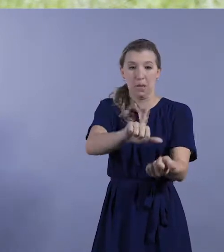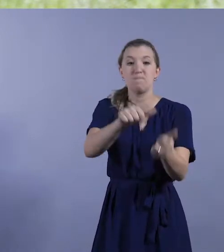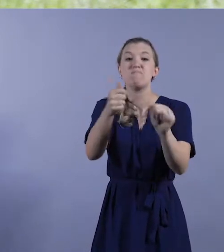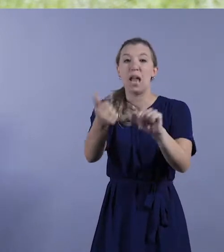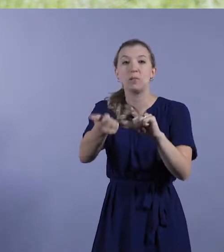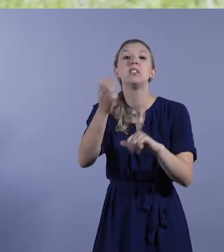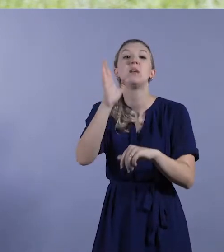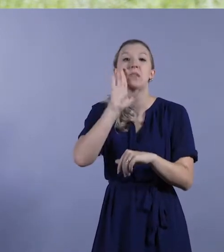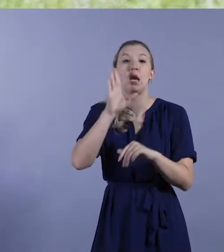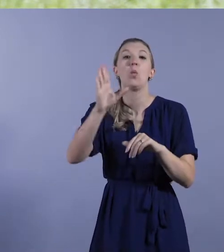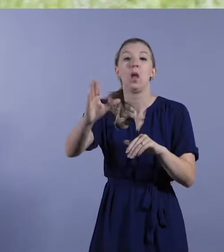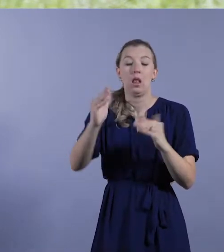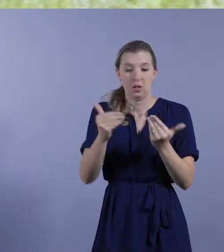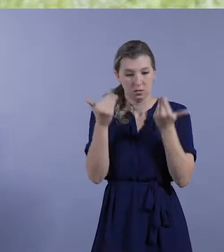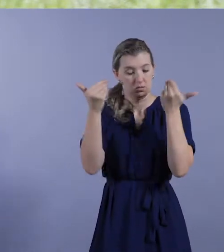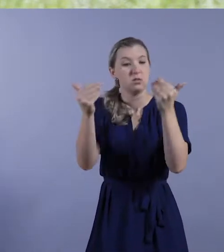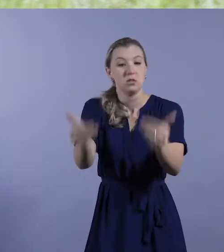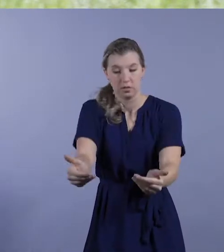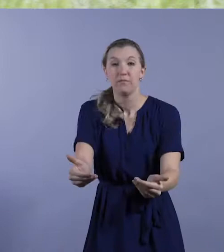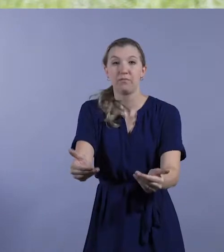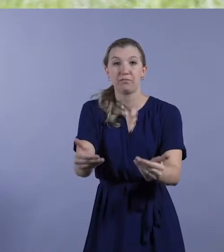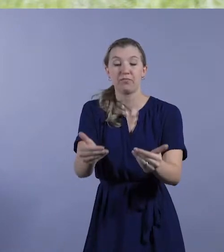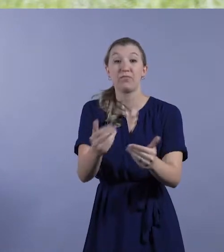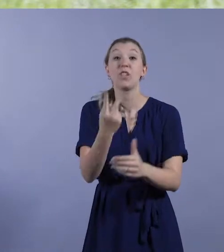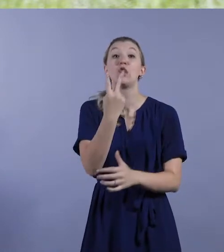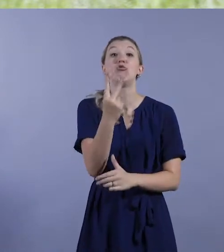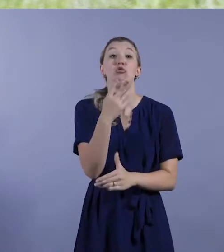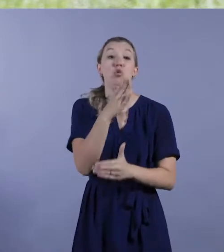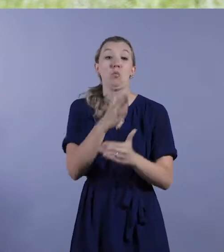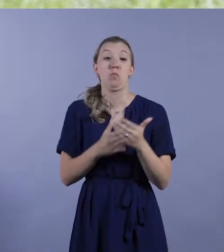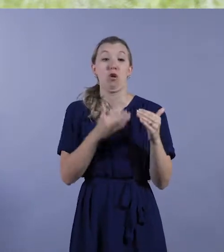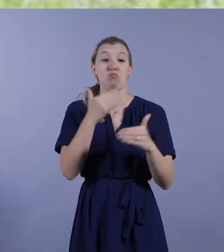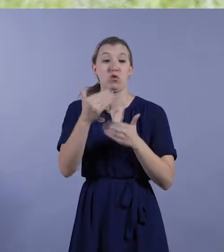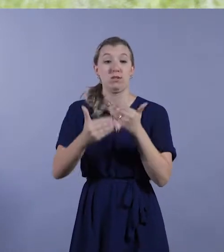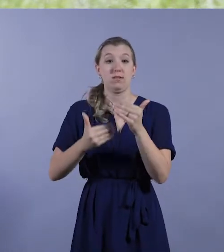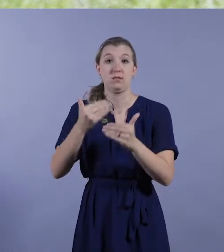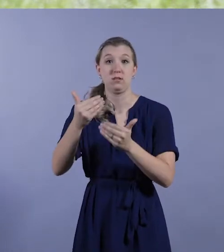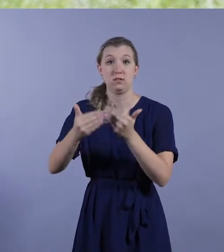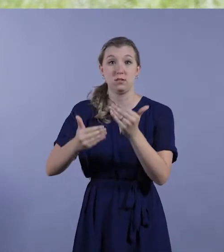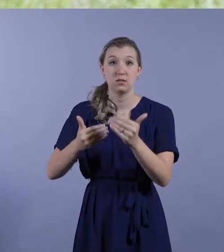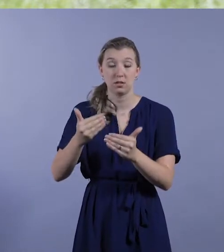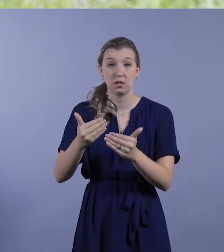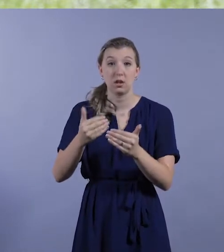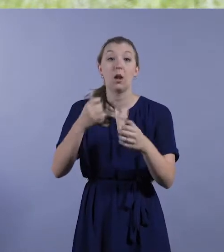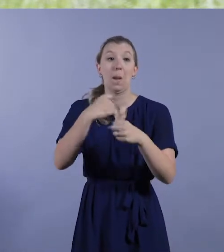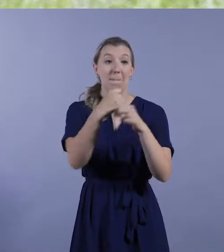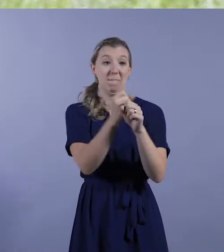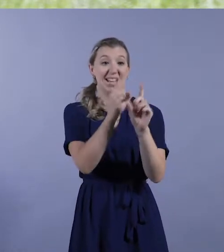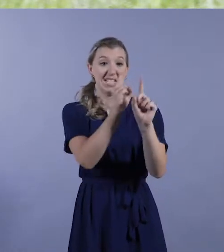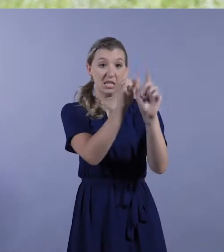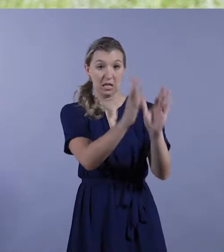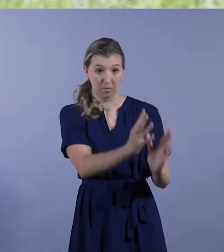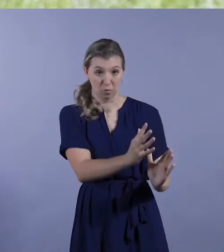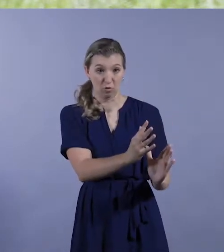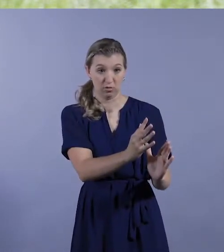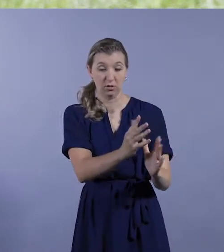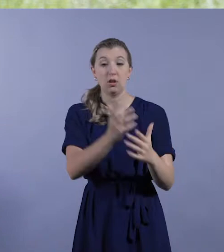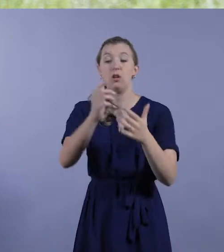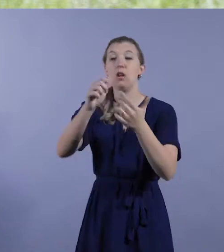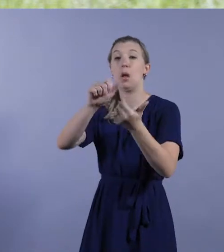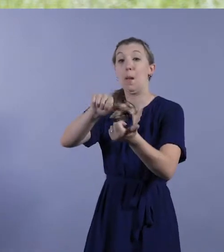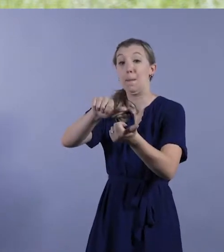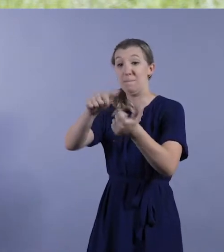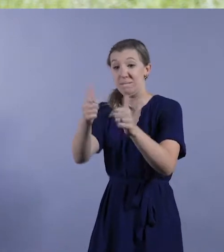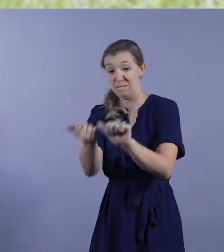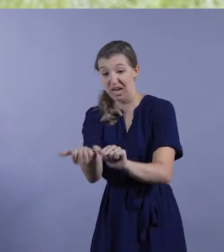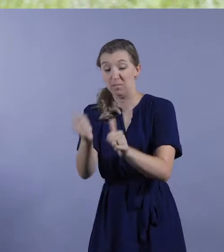step. It is a two-part process. Making disciples. Baptism is